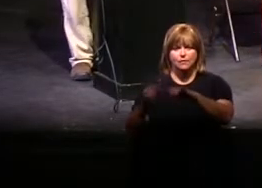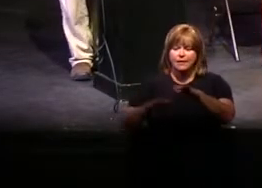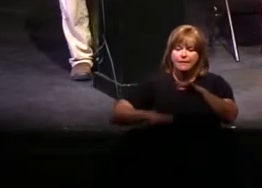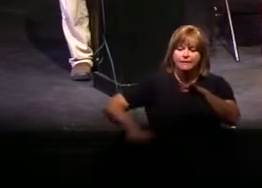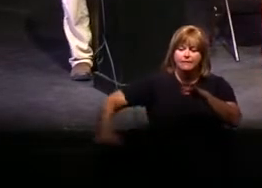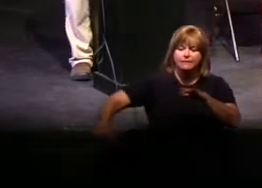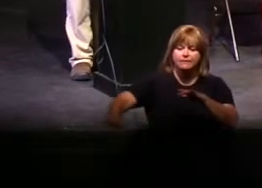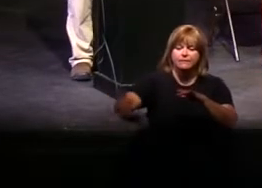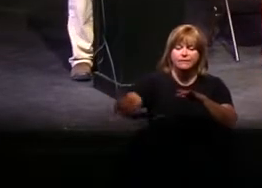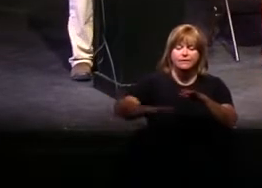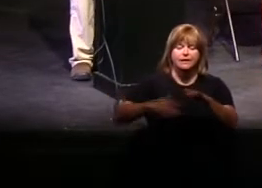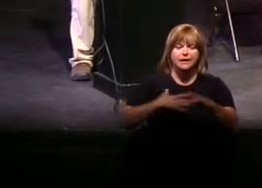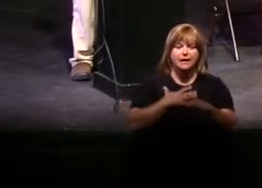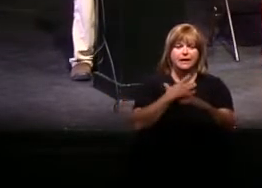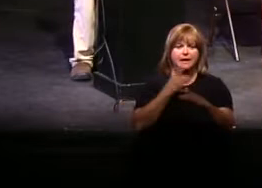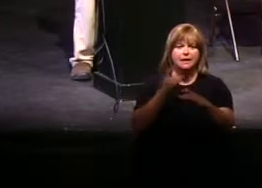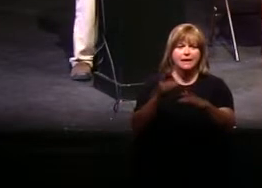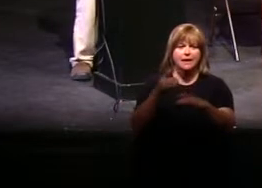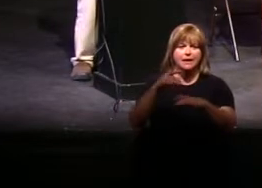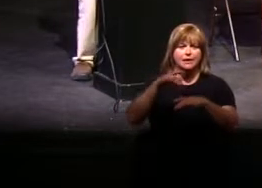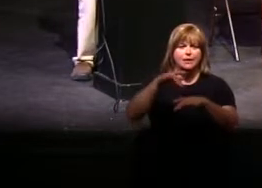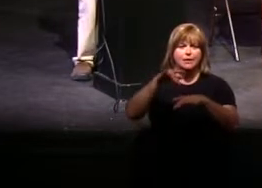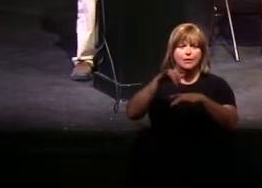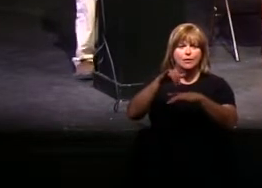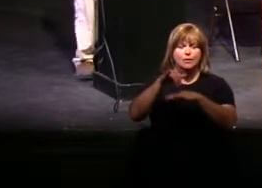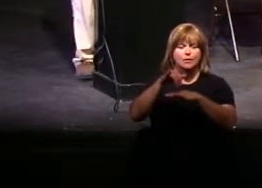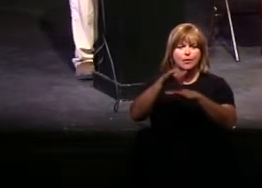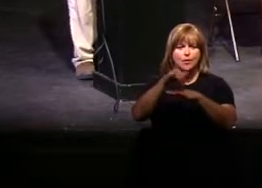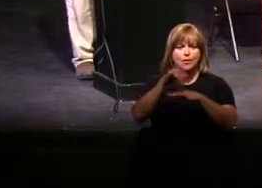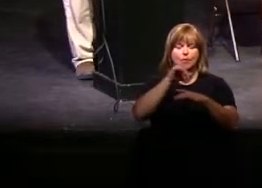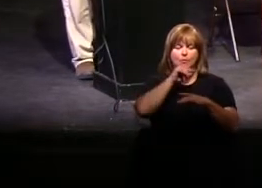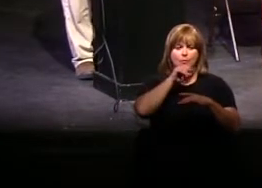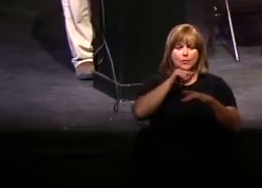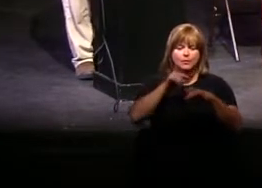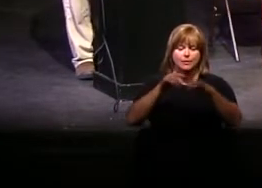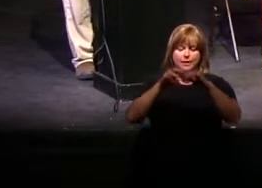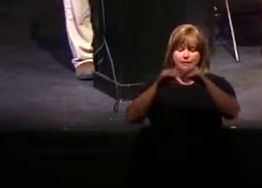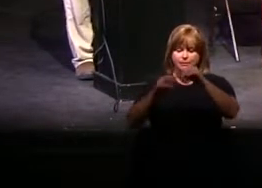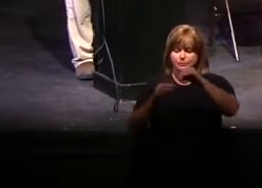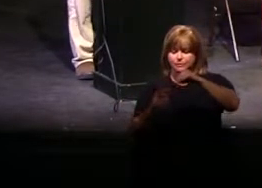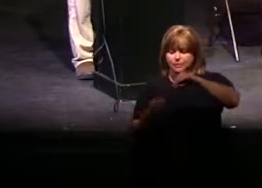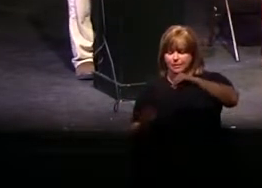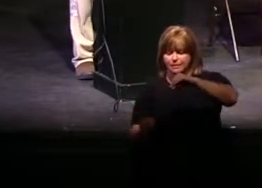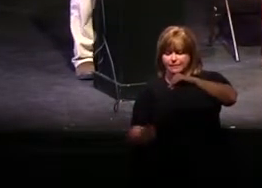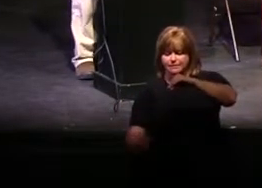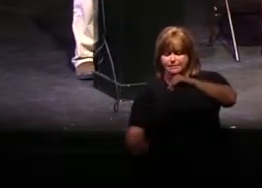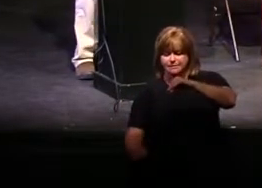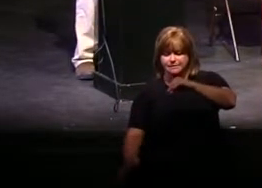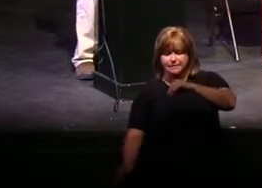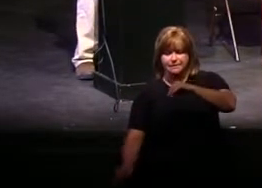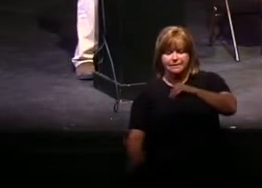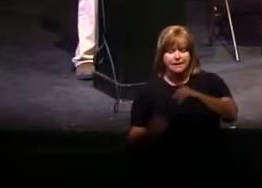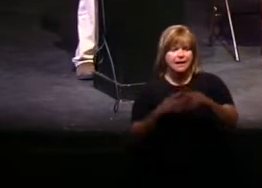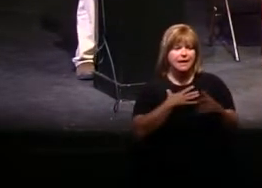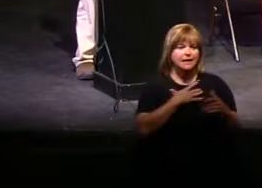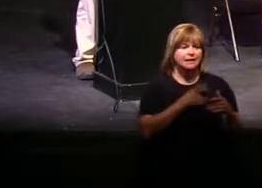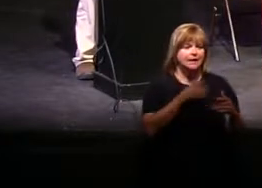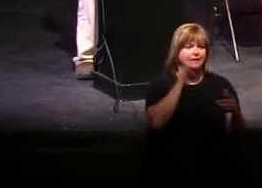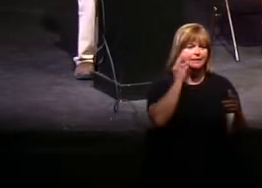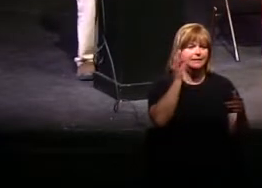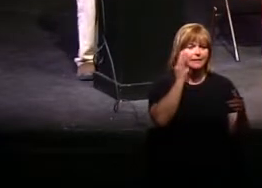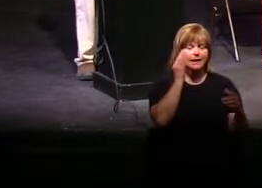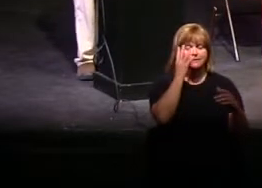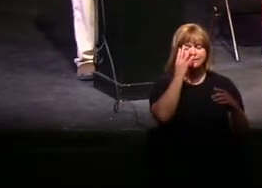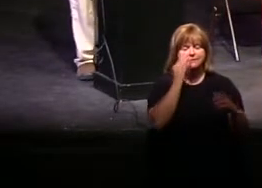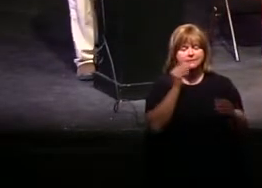I like the bird feeder's slant and the dribble of its seeds. I like the cat's sleepiness as the